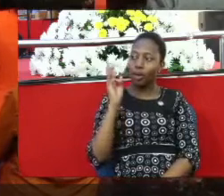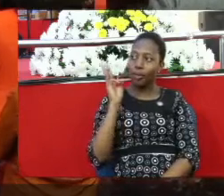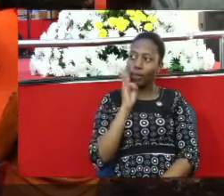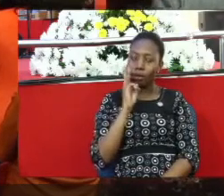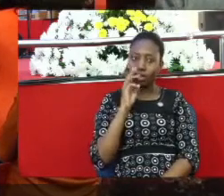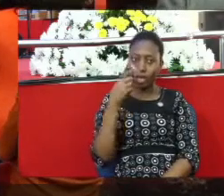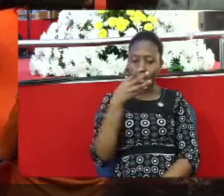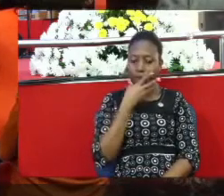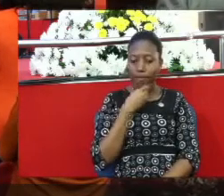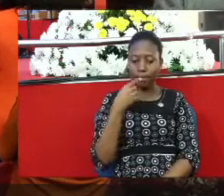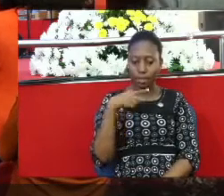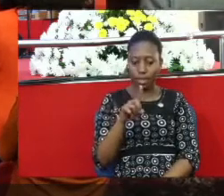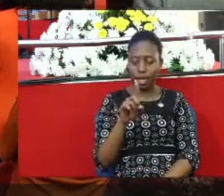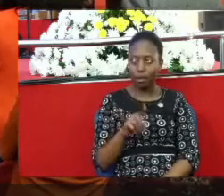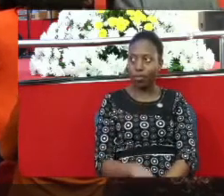Situsome kama watu wa kweli.